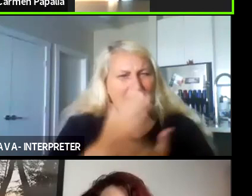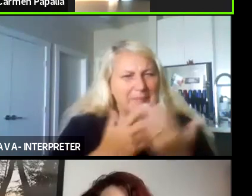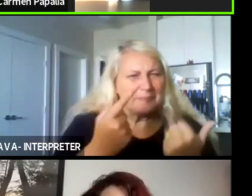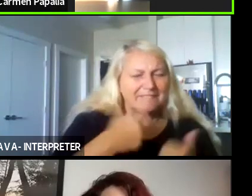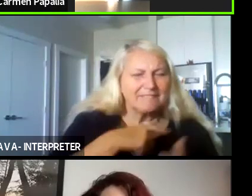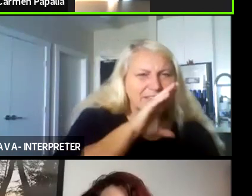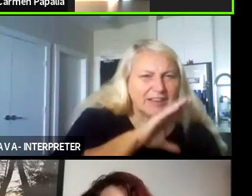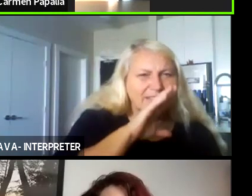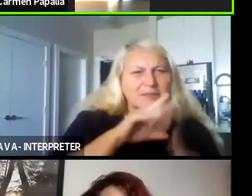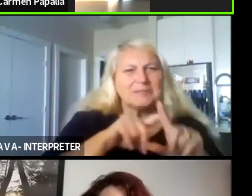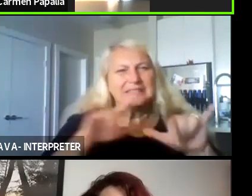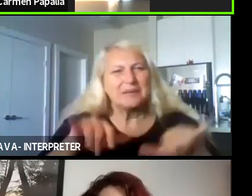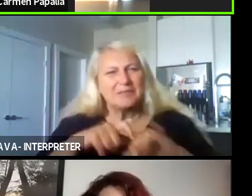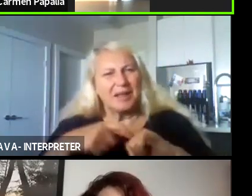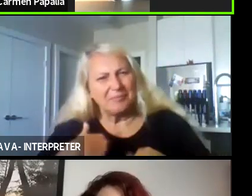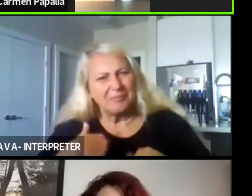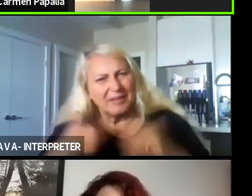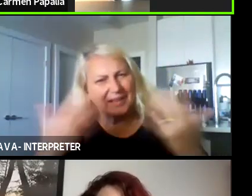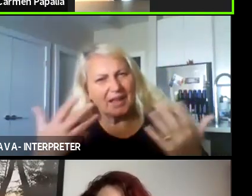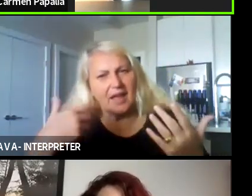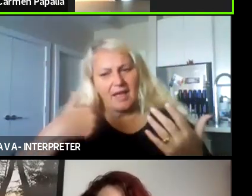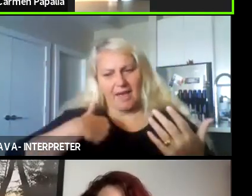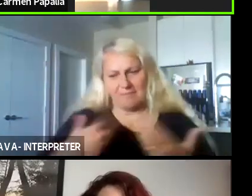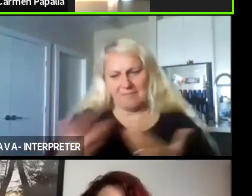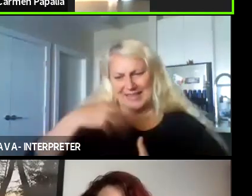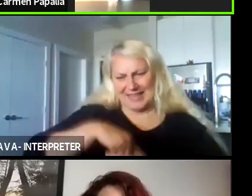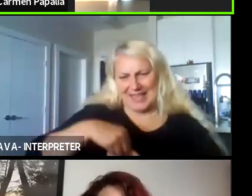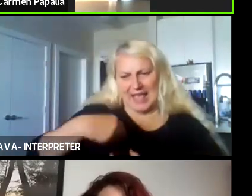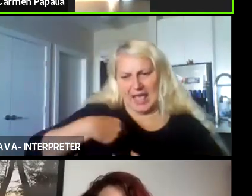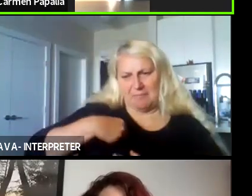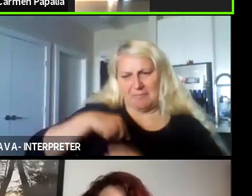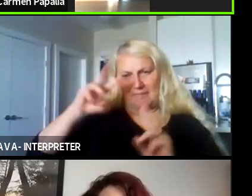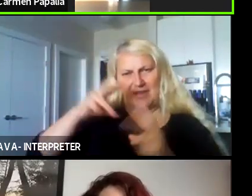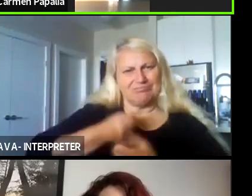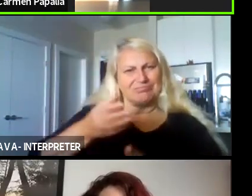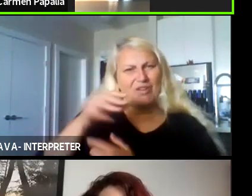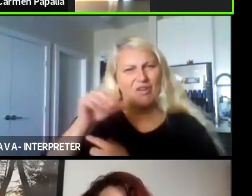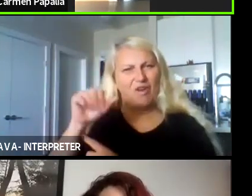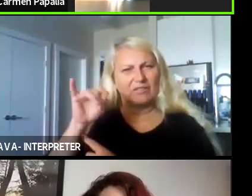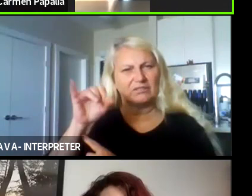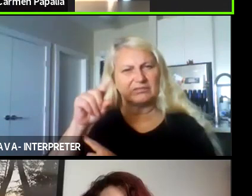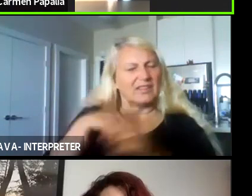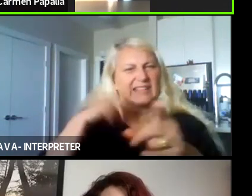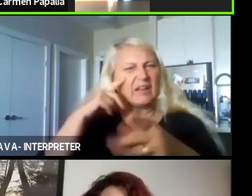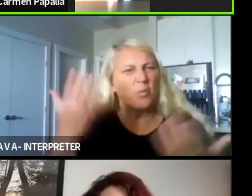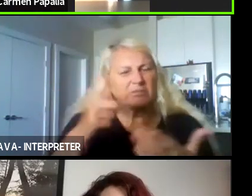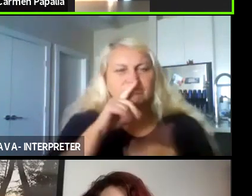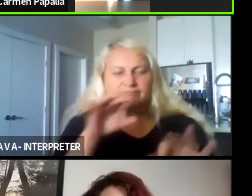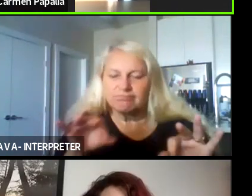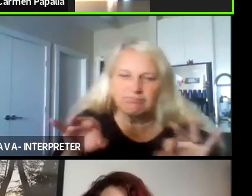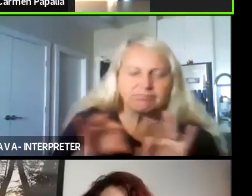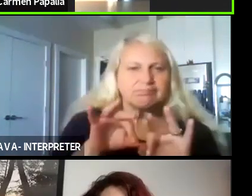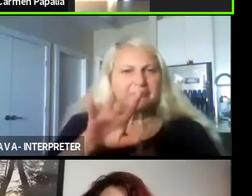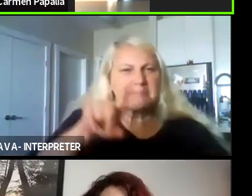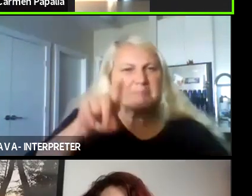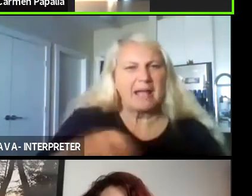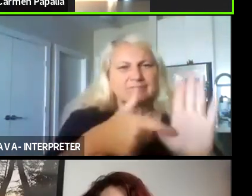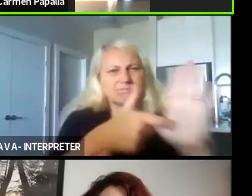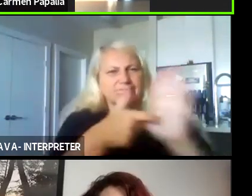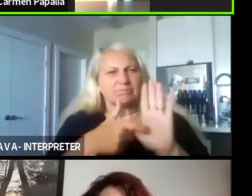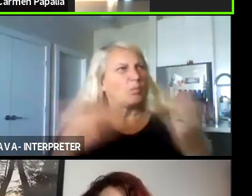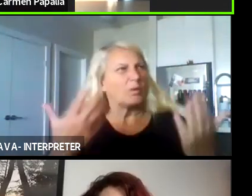you know, as an artist, I try to figure out like what is urgent right now. Like if I can do anything